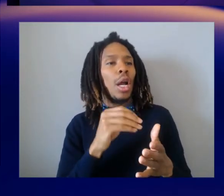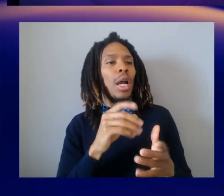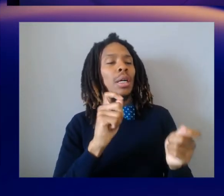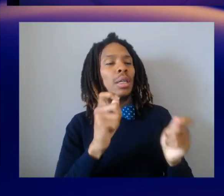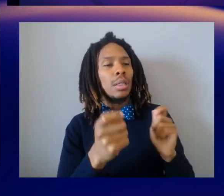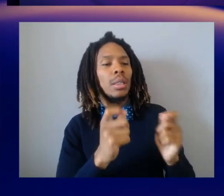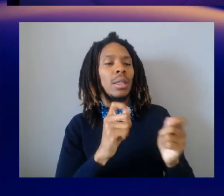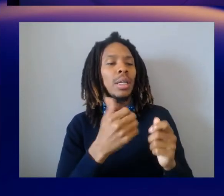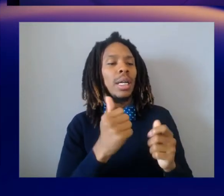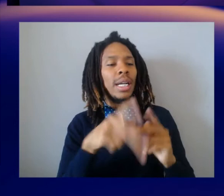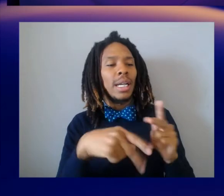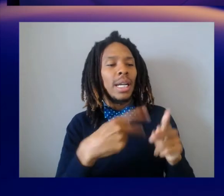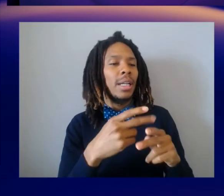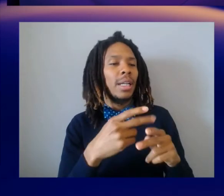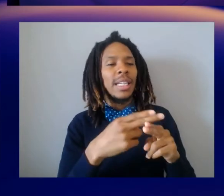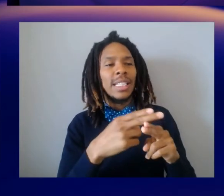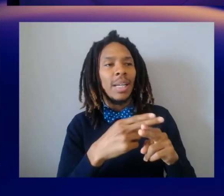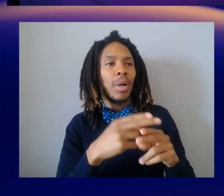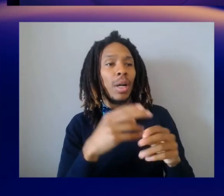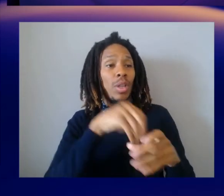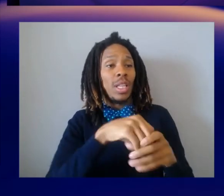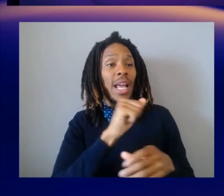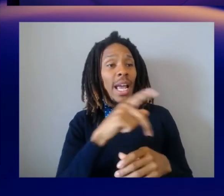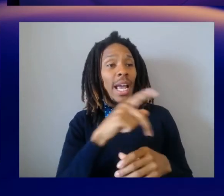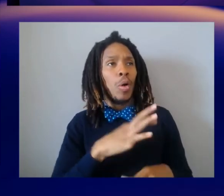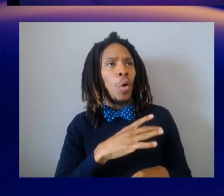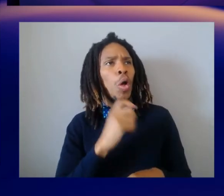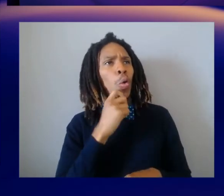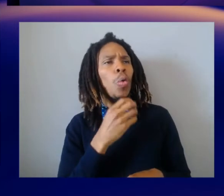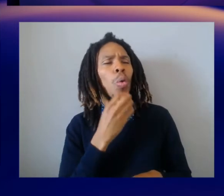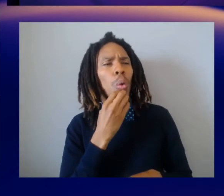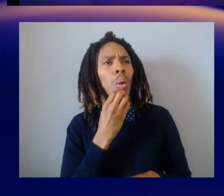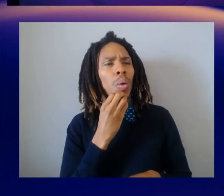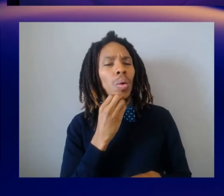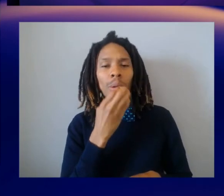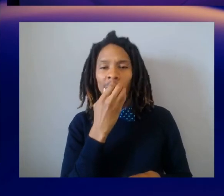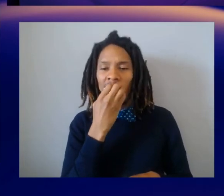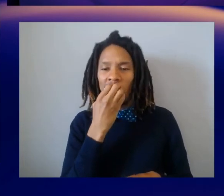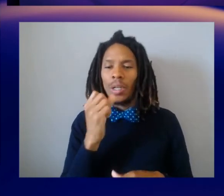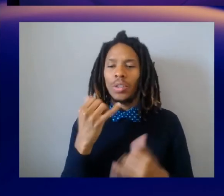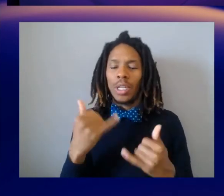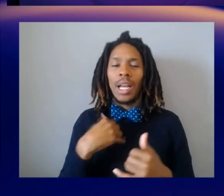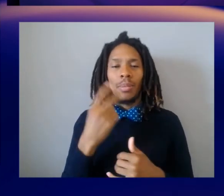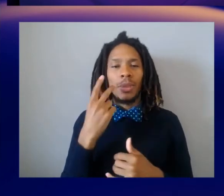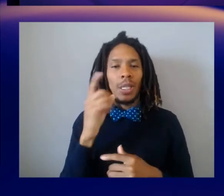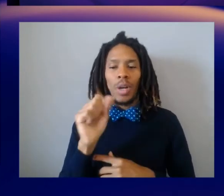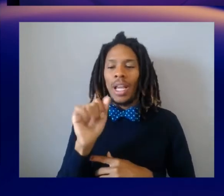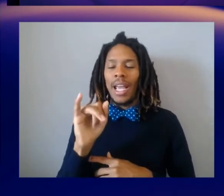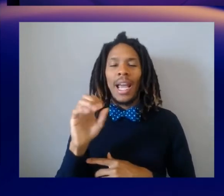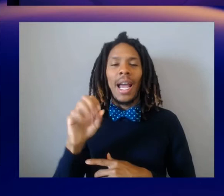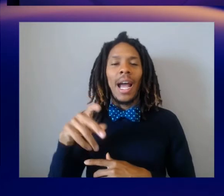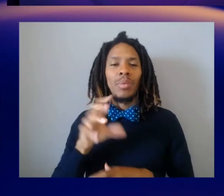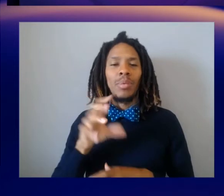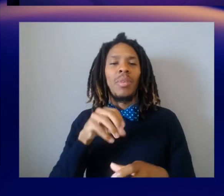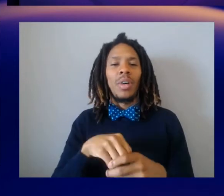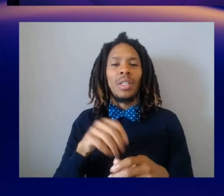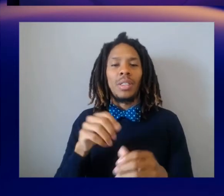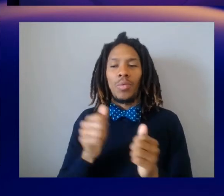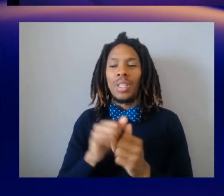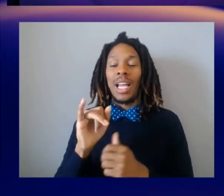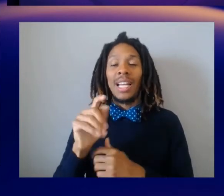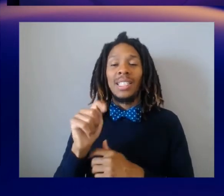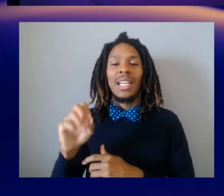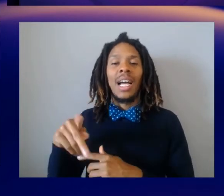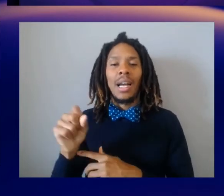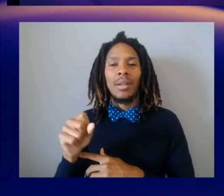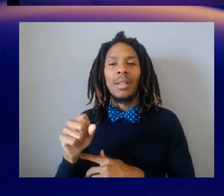type of seasonality within our application as well. That's cool. Okay. Yeah. So now I'm starting to see where the AI ops comes in to the IT ops. Exactly. That's cool. It can